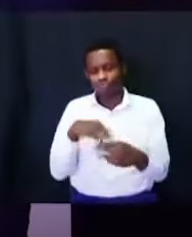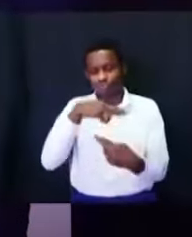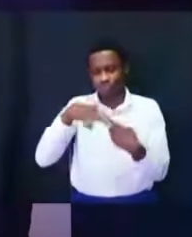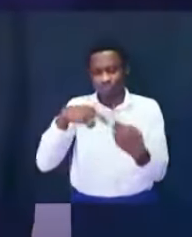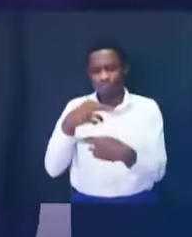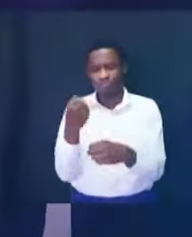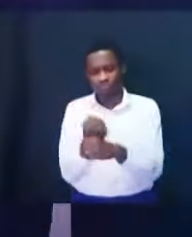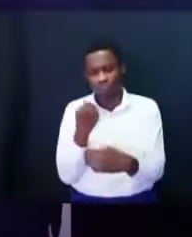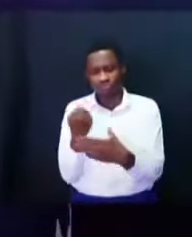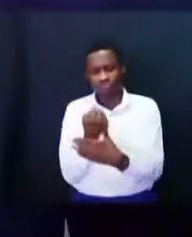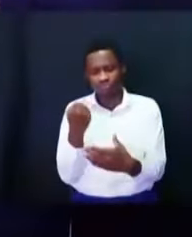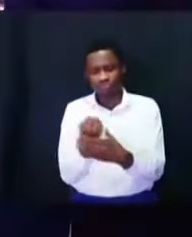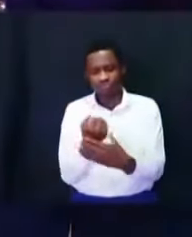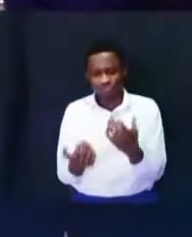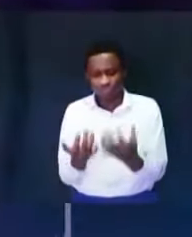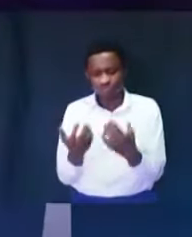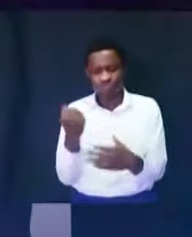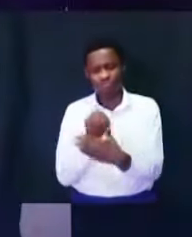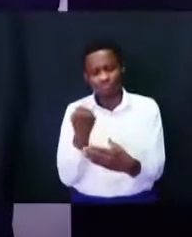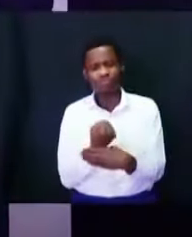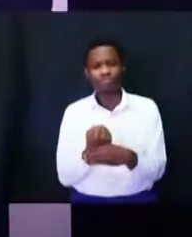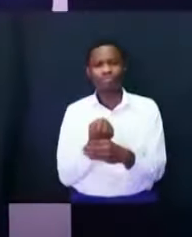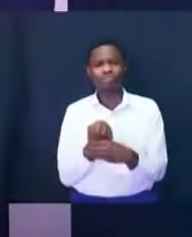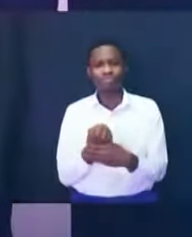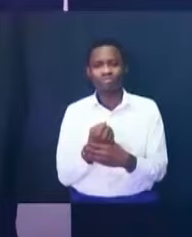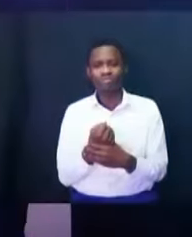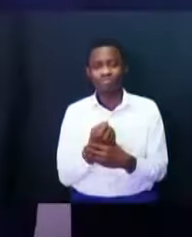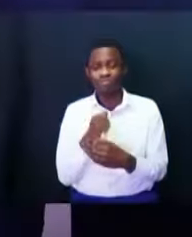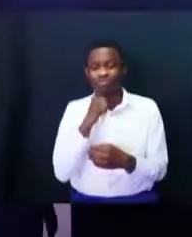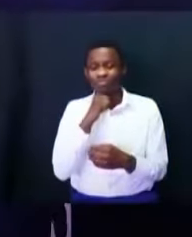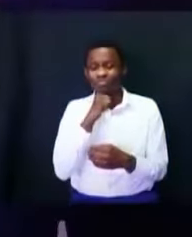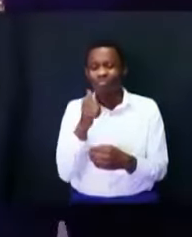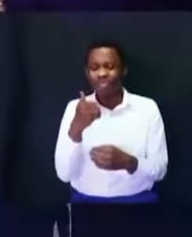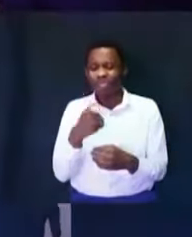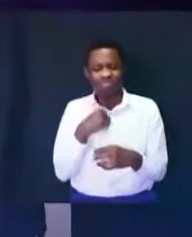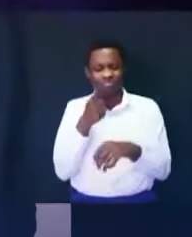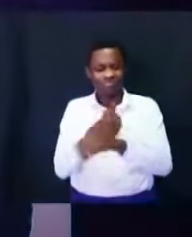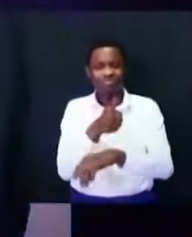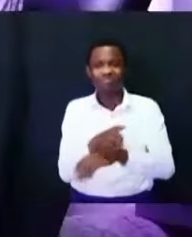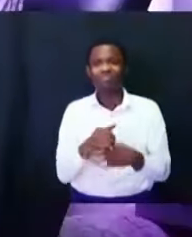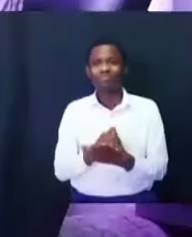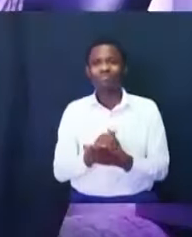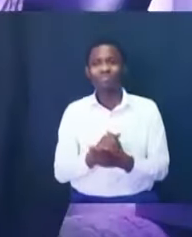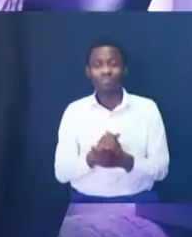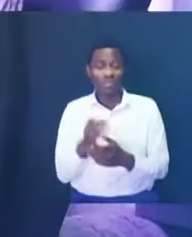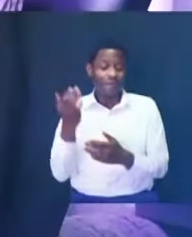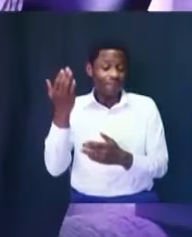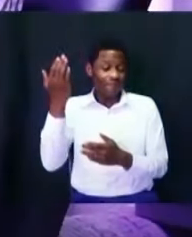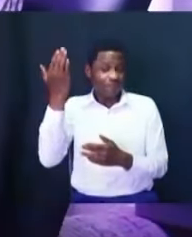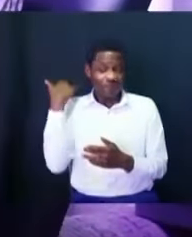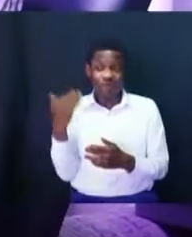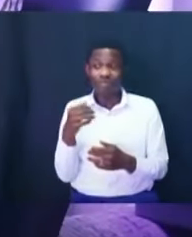you were blameless in your ways have you heard it Satan was one time blameless